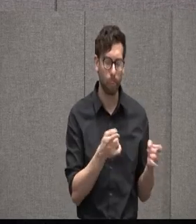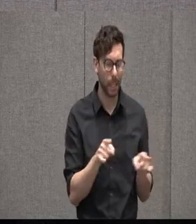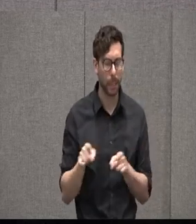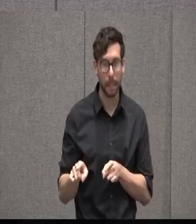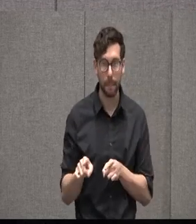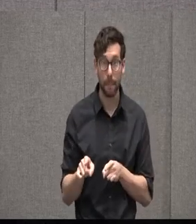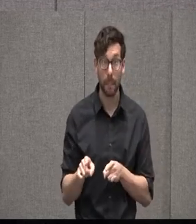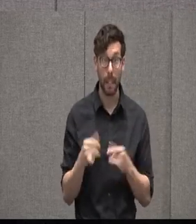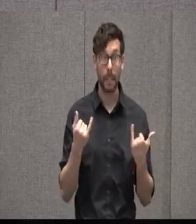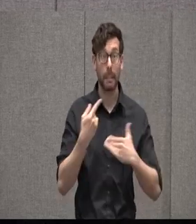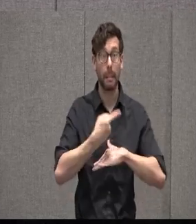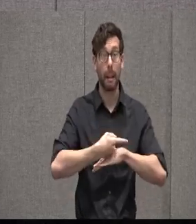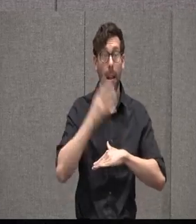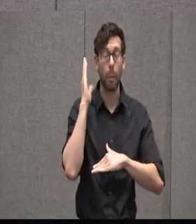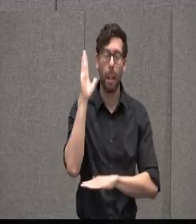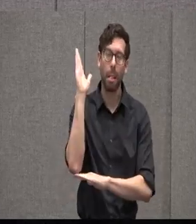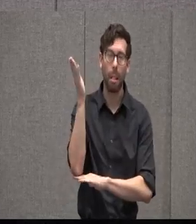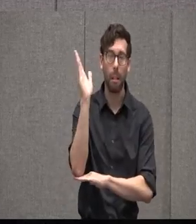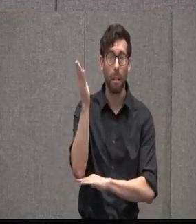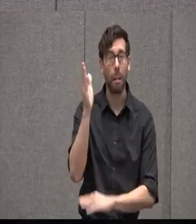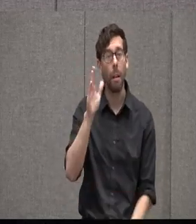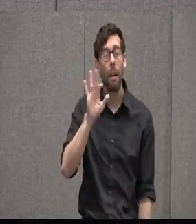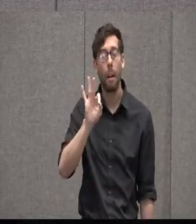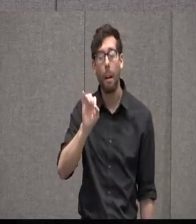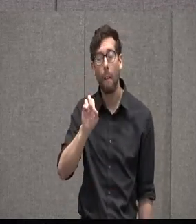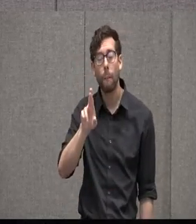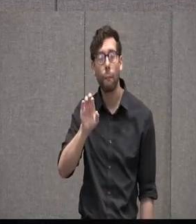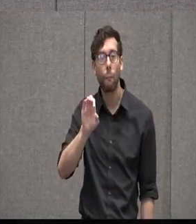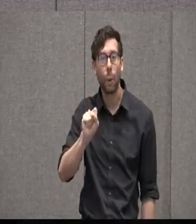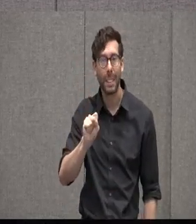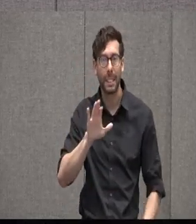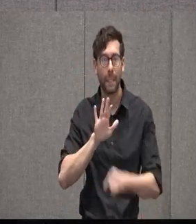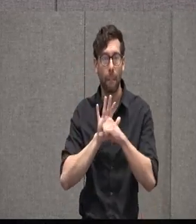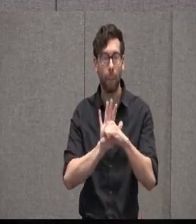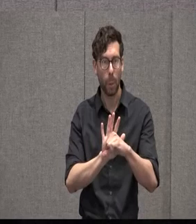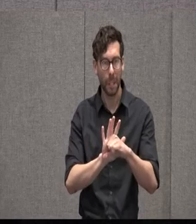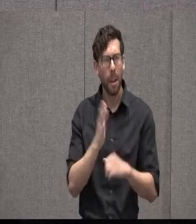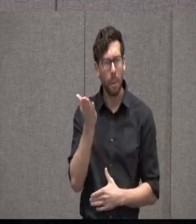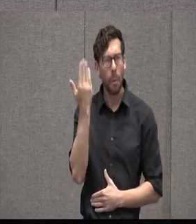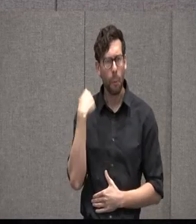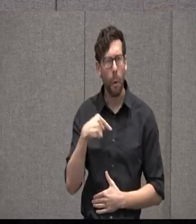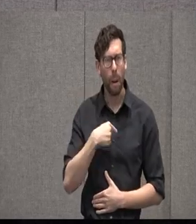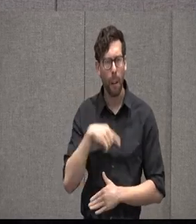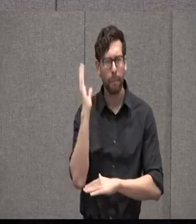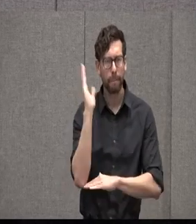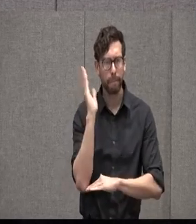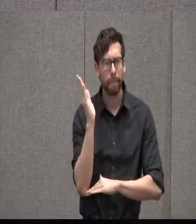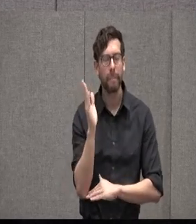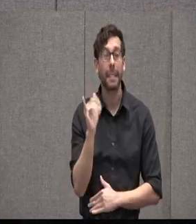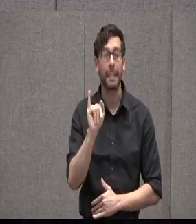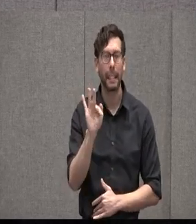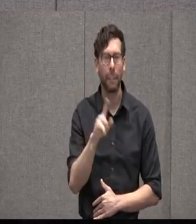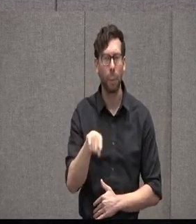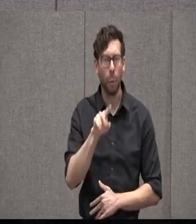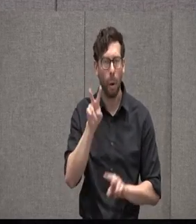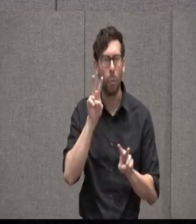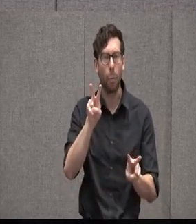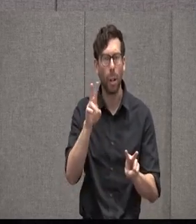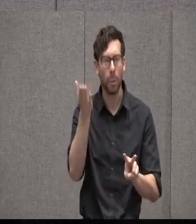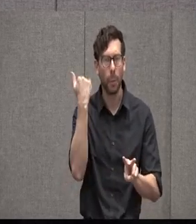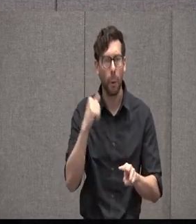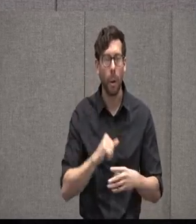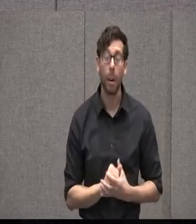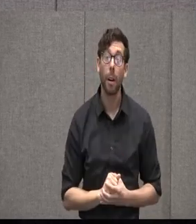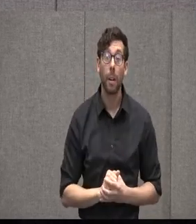to forces. And we've talked about forces before, if you joined me before. So a reminder about forces. A force is